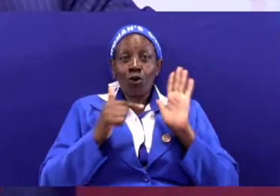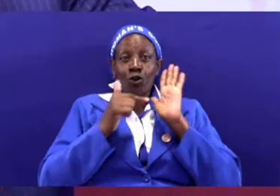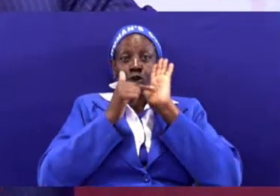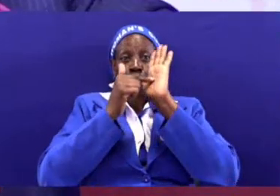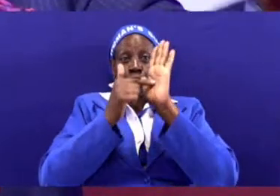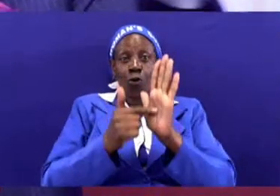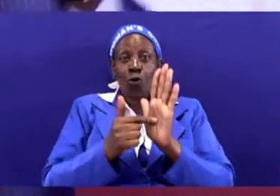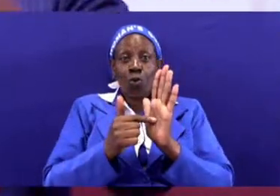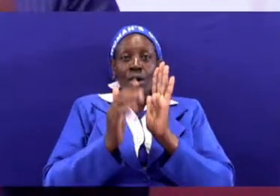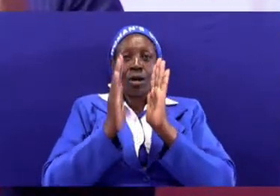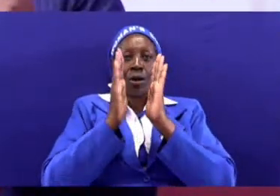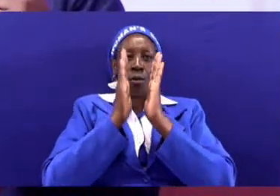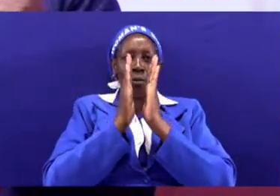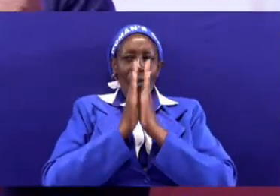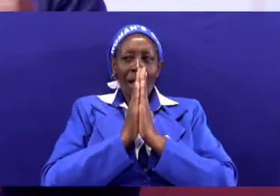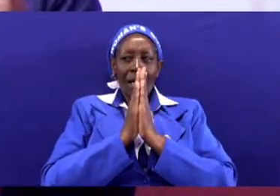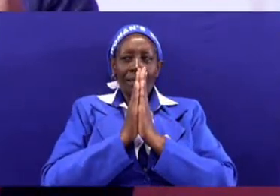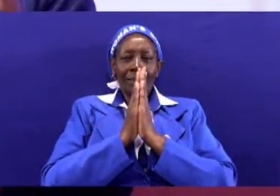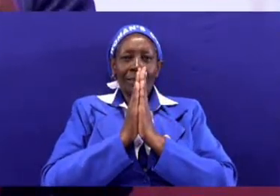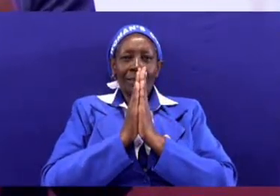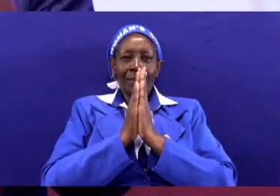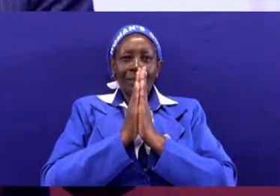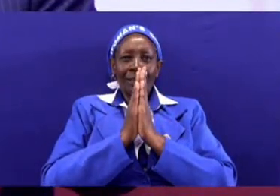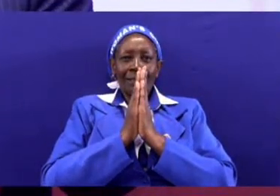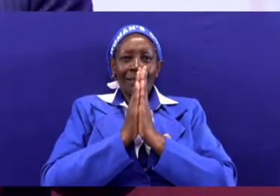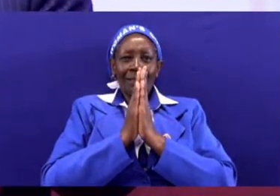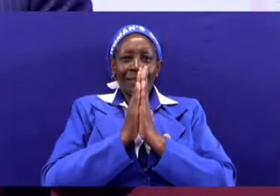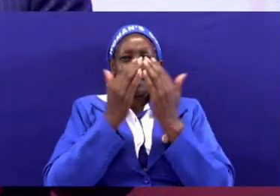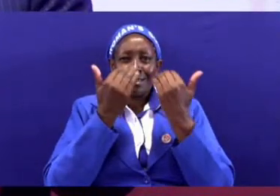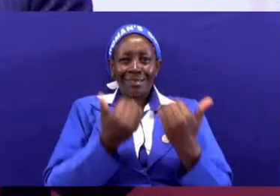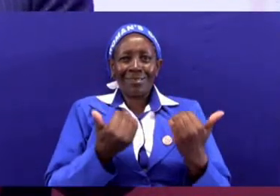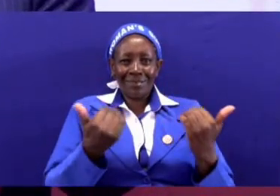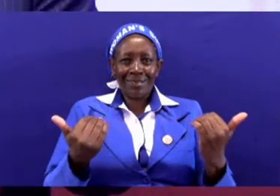have a tradition of calling the children and young people to the front.